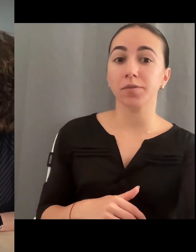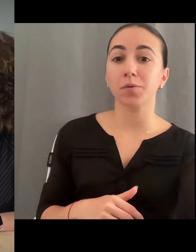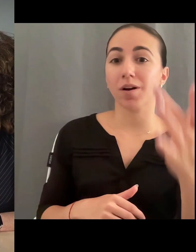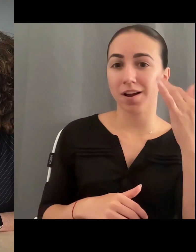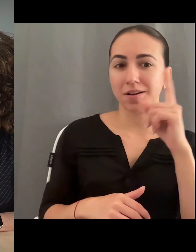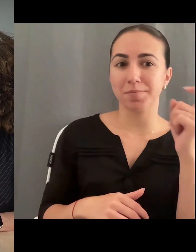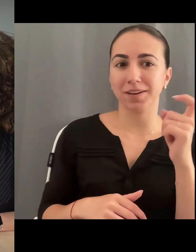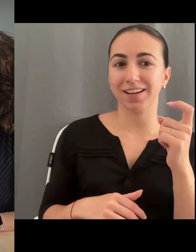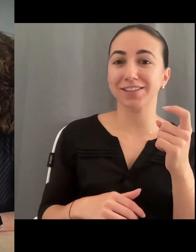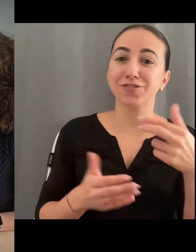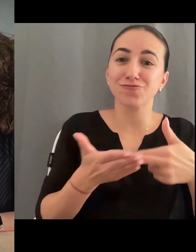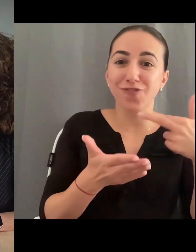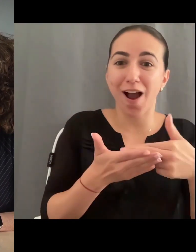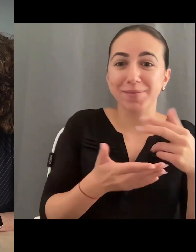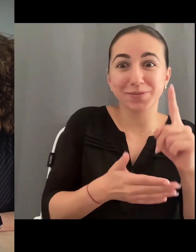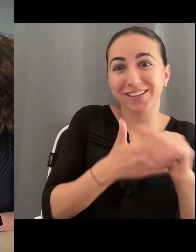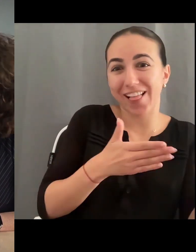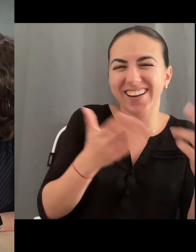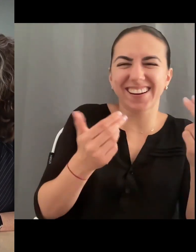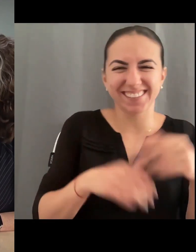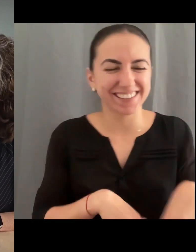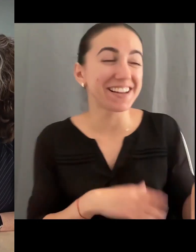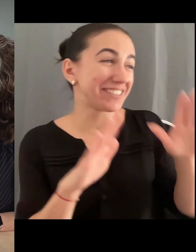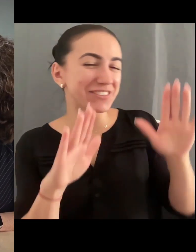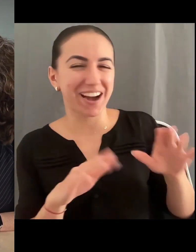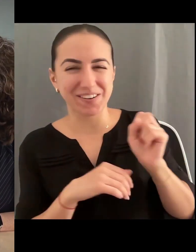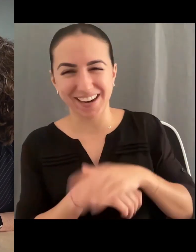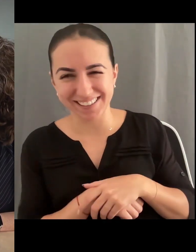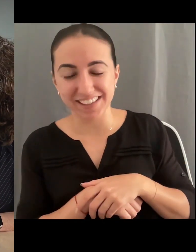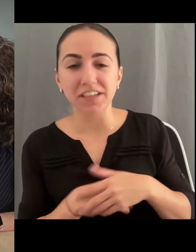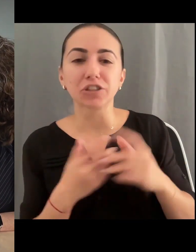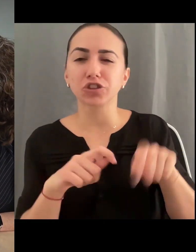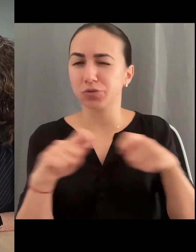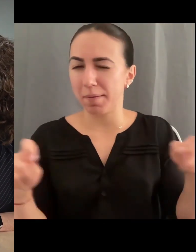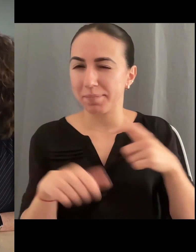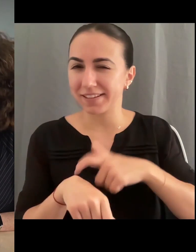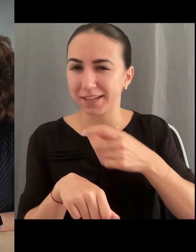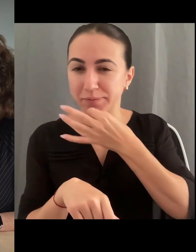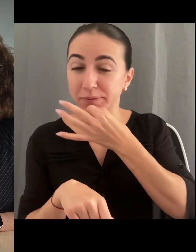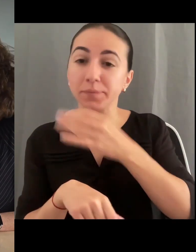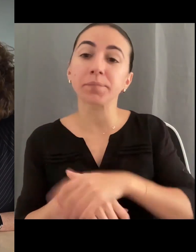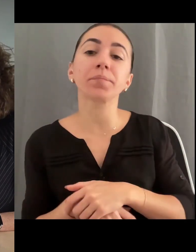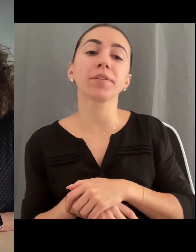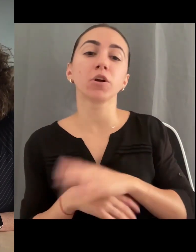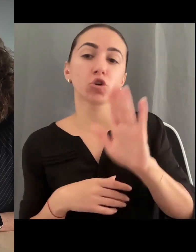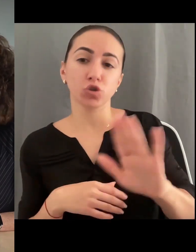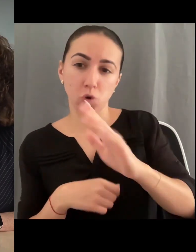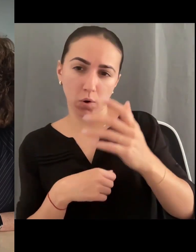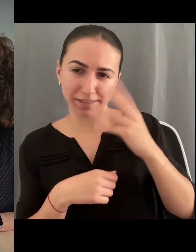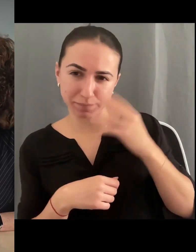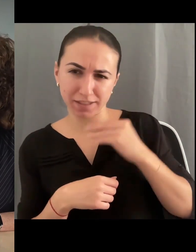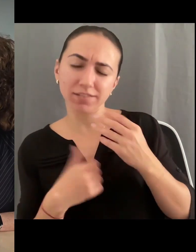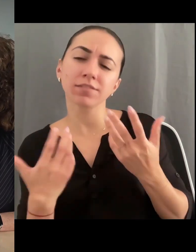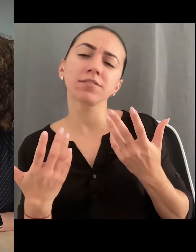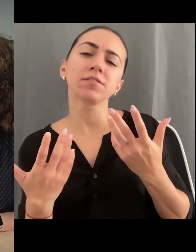only costs $1. That's great. And so just wrapping up our time here, thinking of your experience so far, what